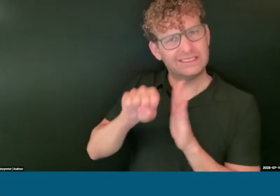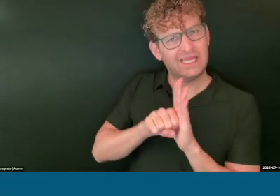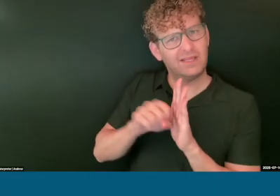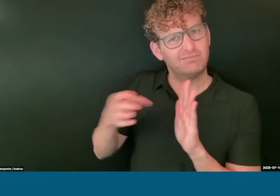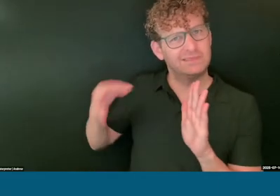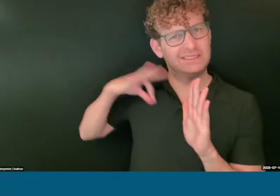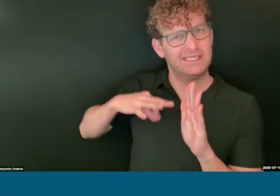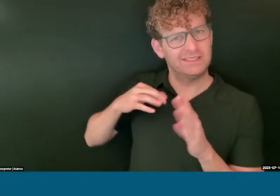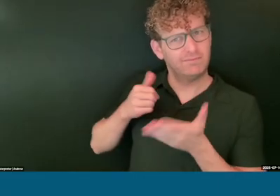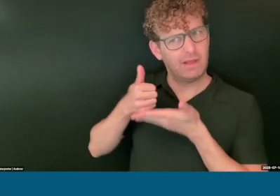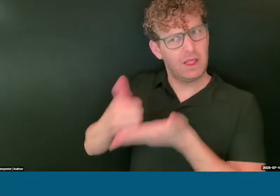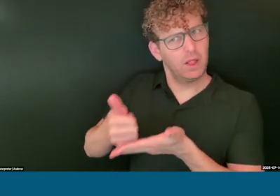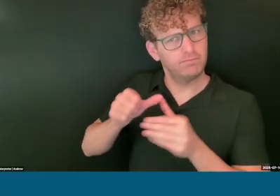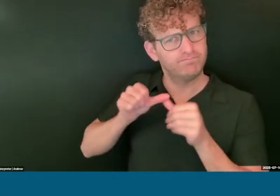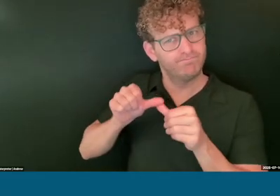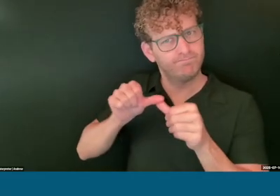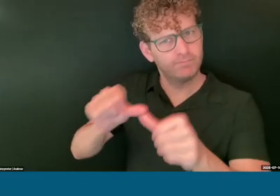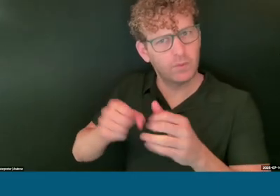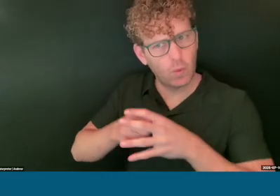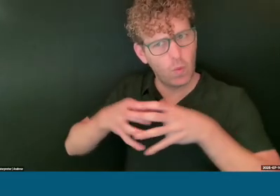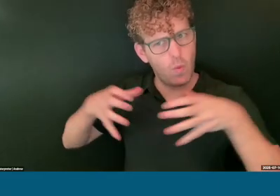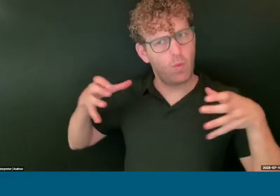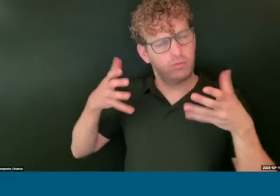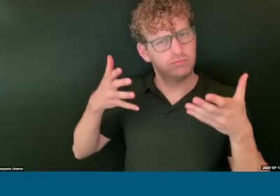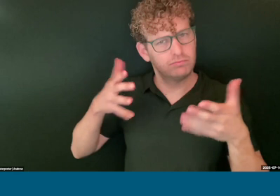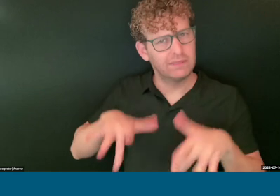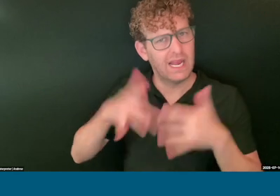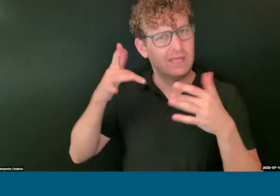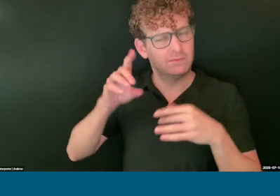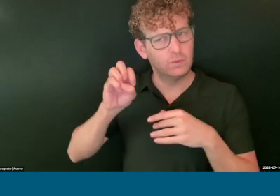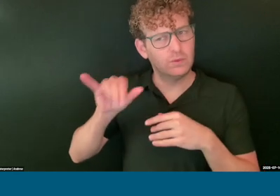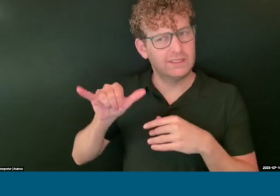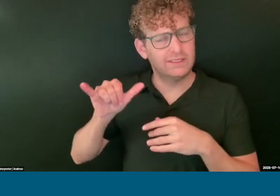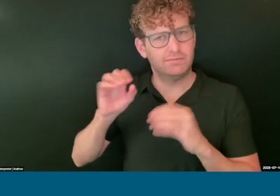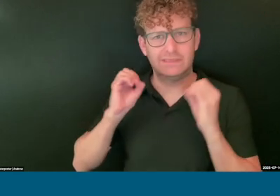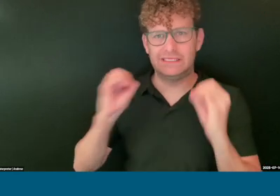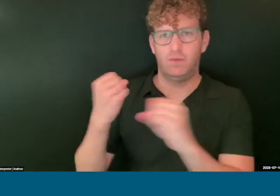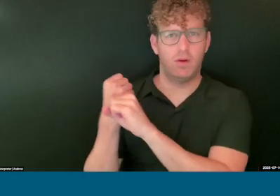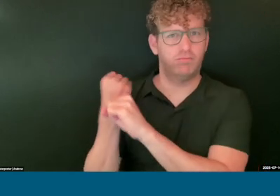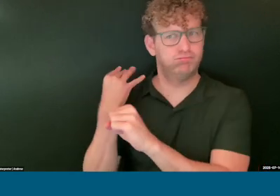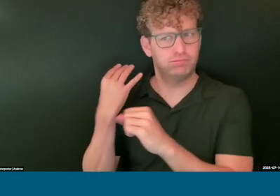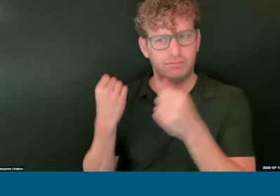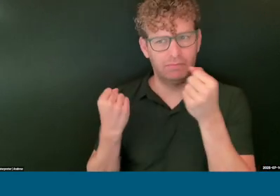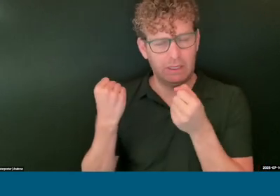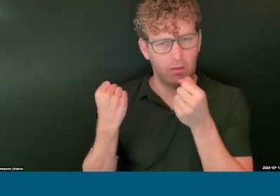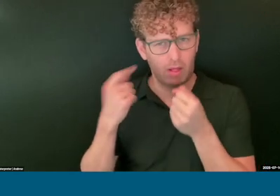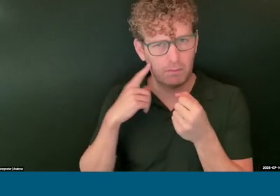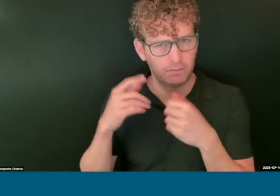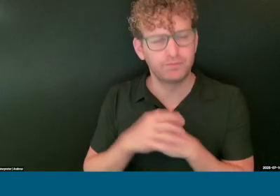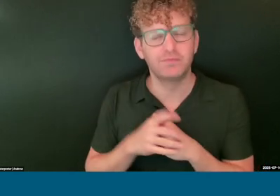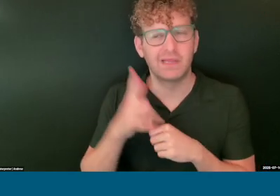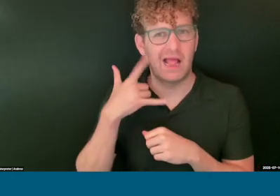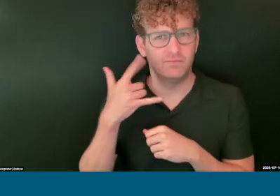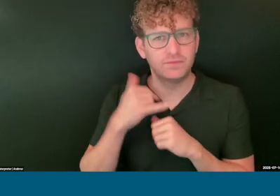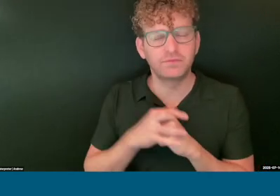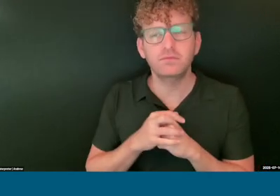level for clean transportation options. It identifies key priority areas for investment